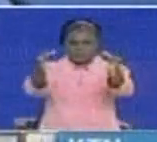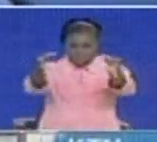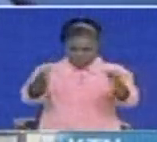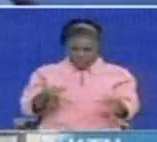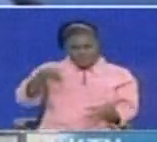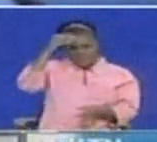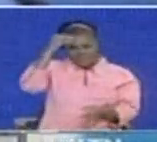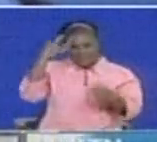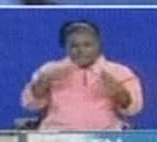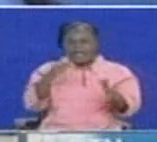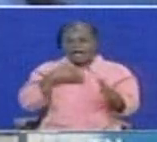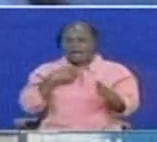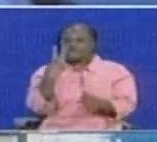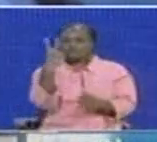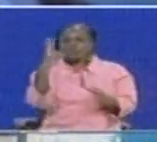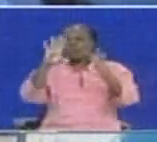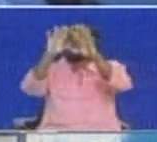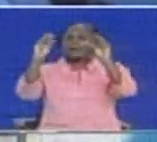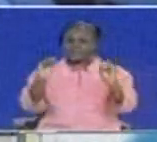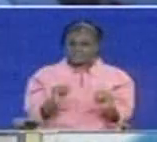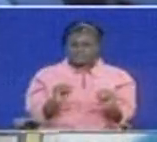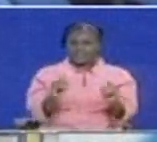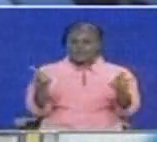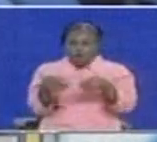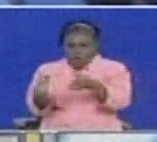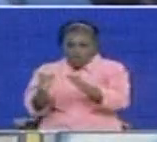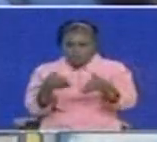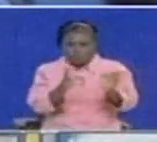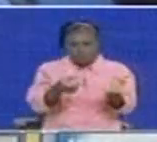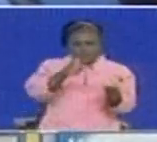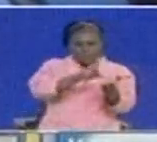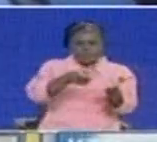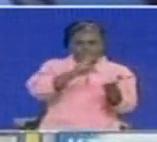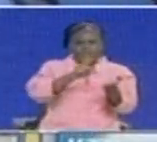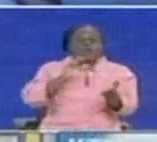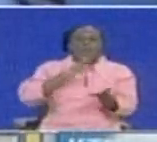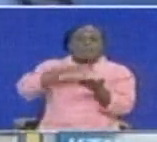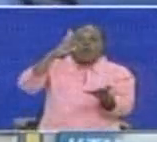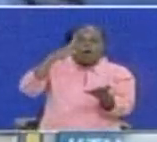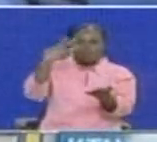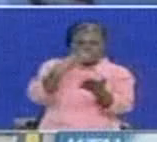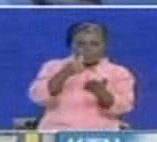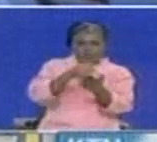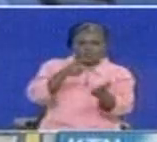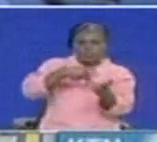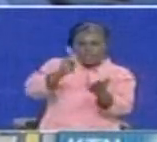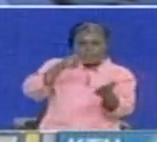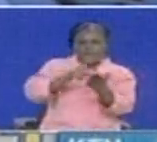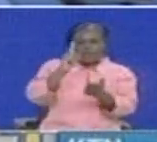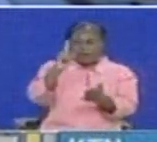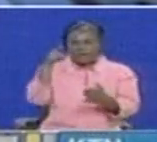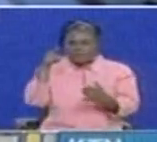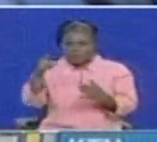has prepared two supplementary budgets as options for raising the extra cash needed to fund the record